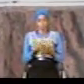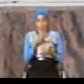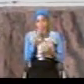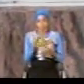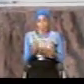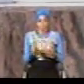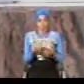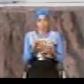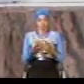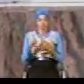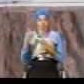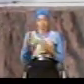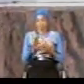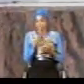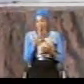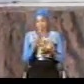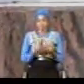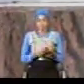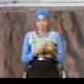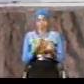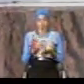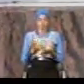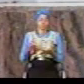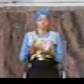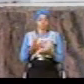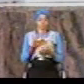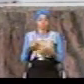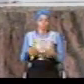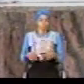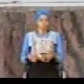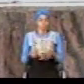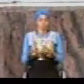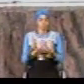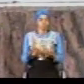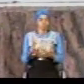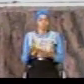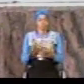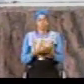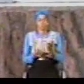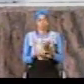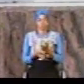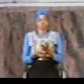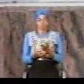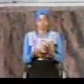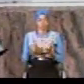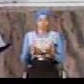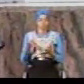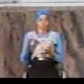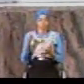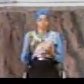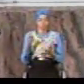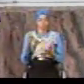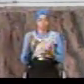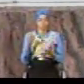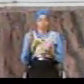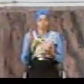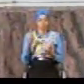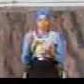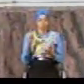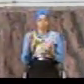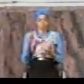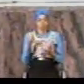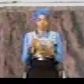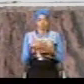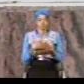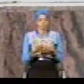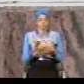during the program of Abeokuta, So before I sleep, I will wrap the